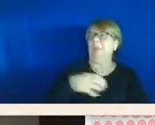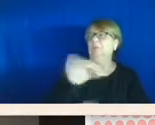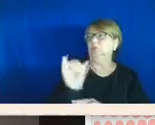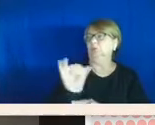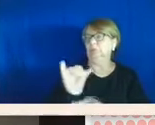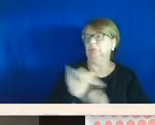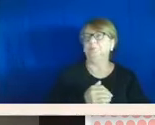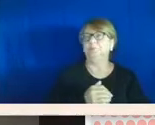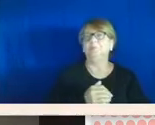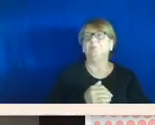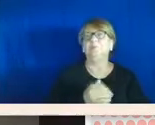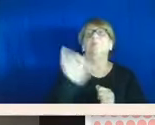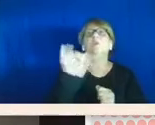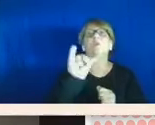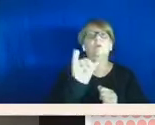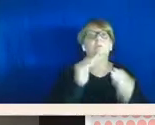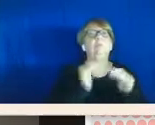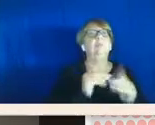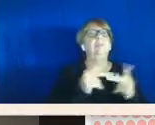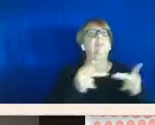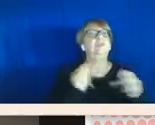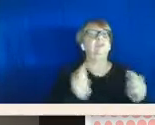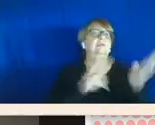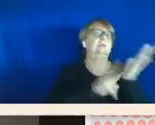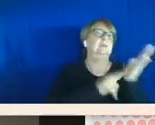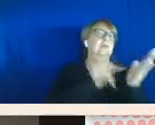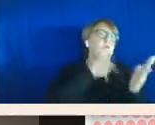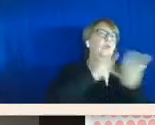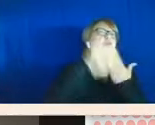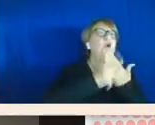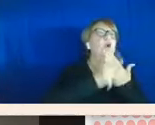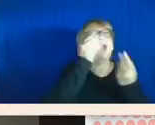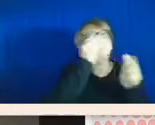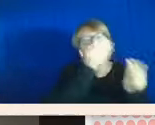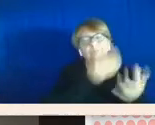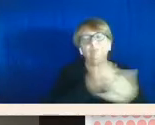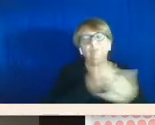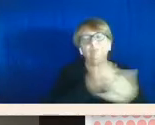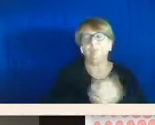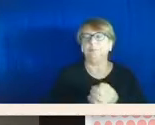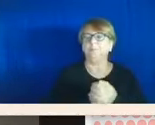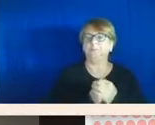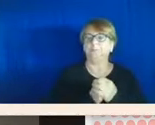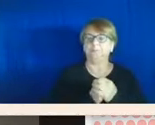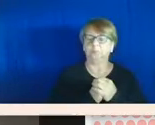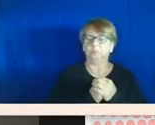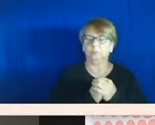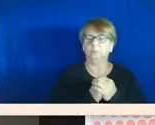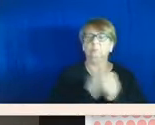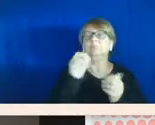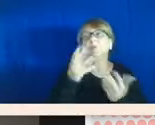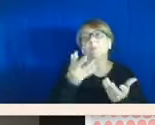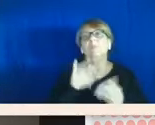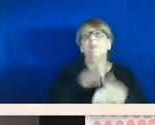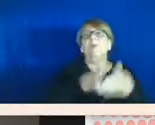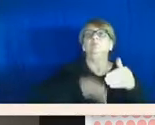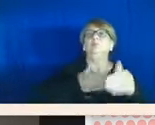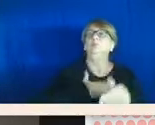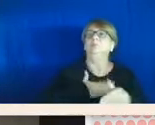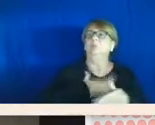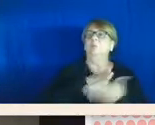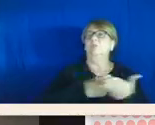there's also a place where you can sign up for program updates. So, yes, so that concludes my portion of the presentation. Thank